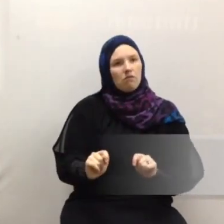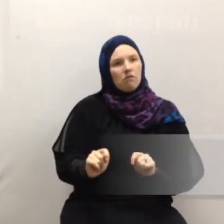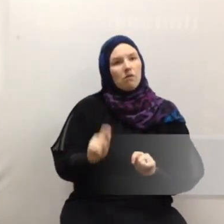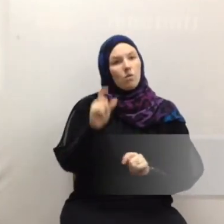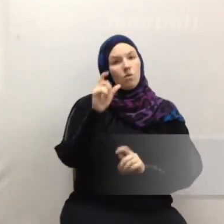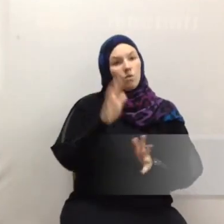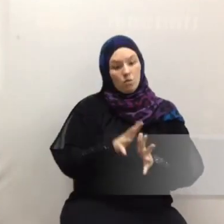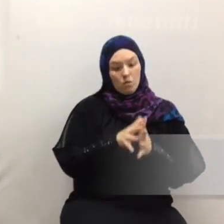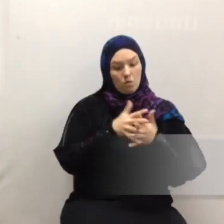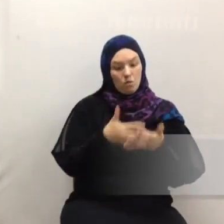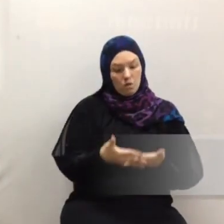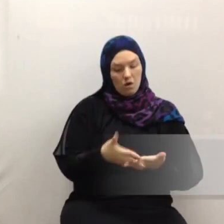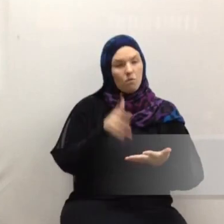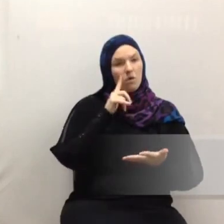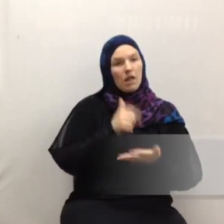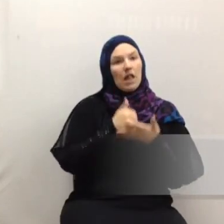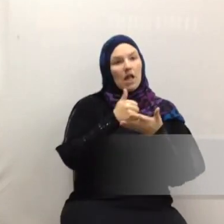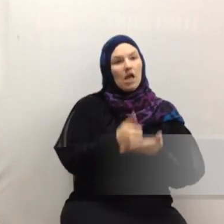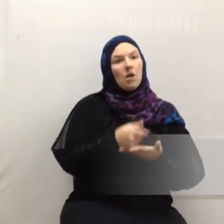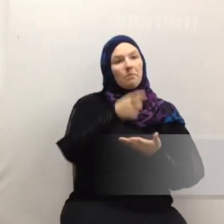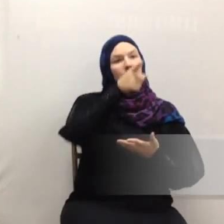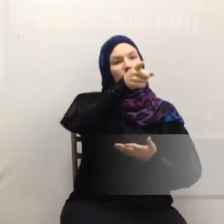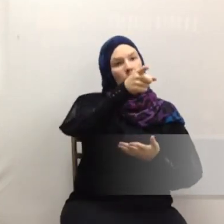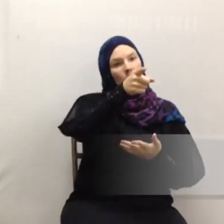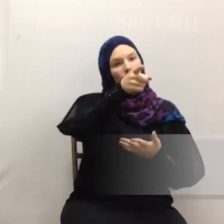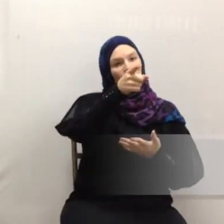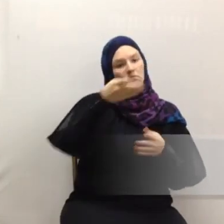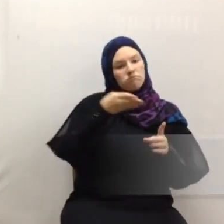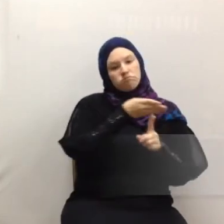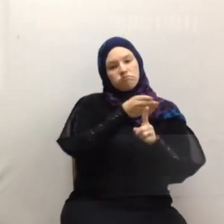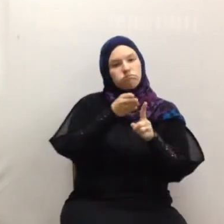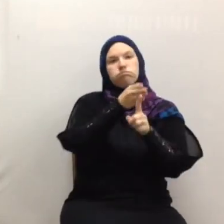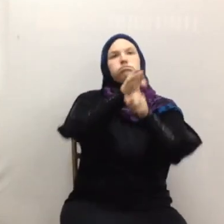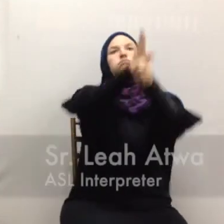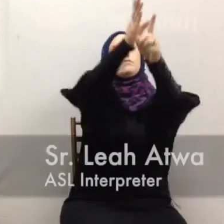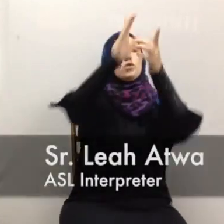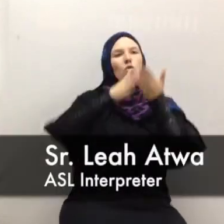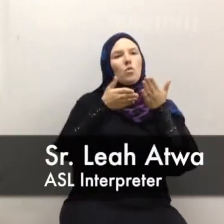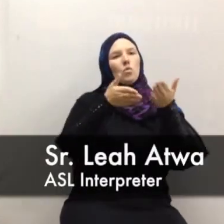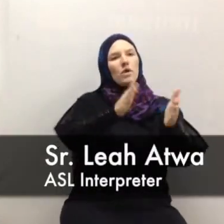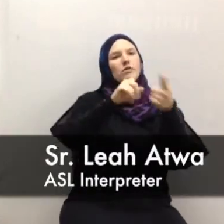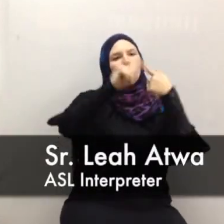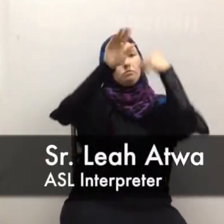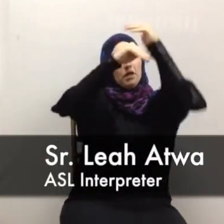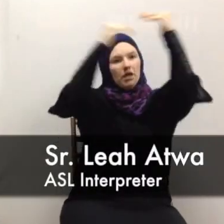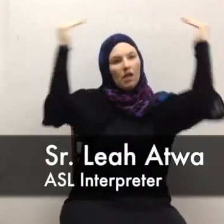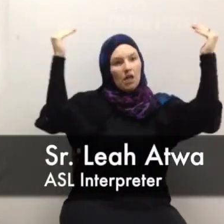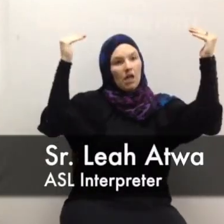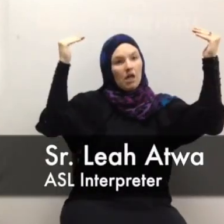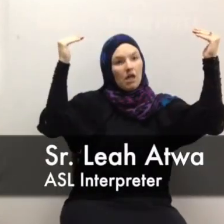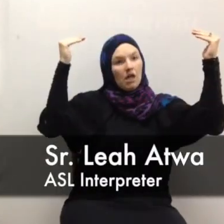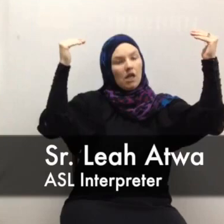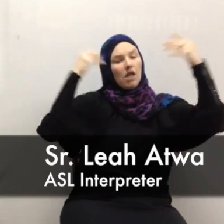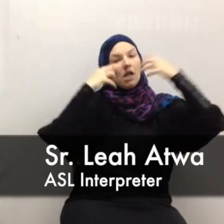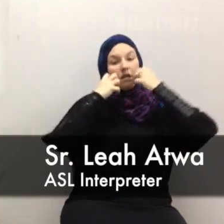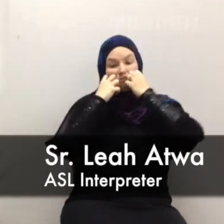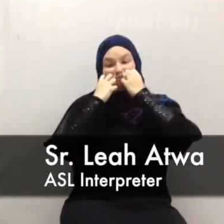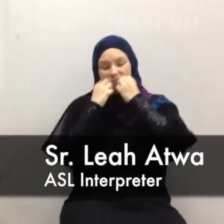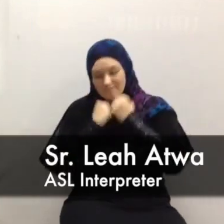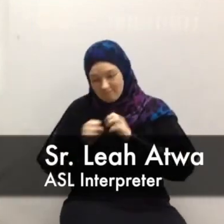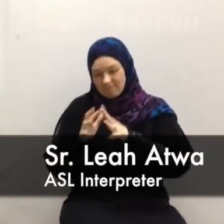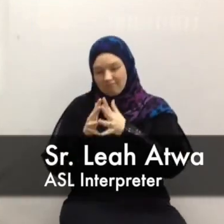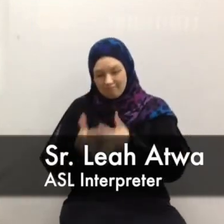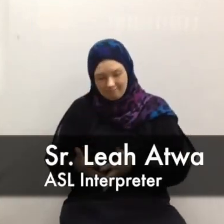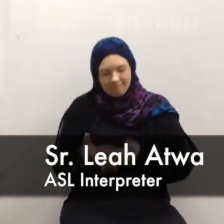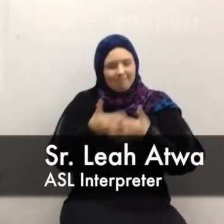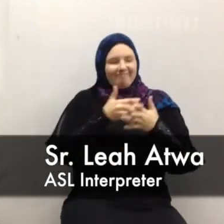craft your way to paradise. Unless you hold it dear and close to your chest and